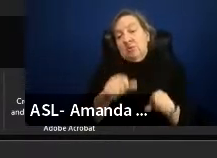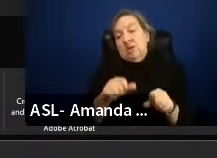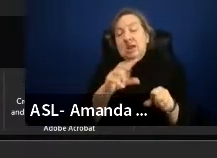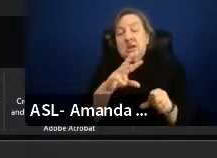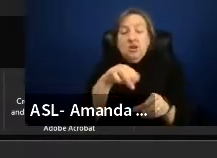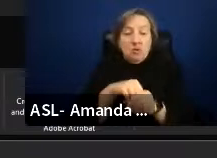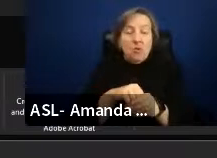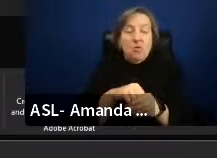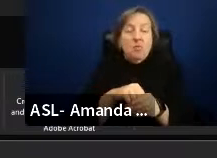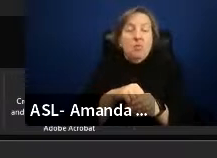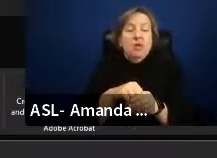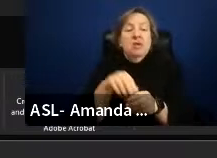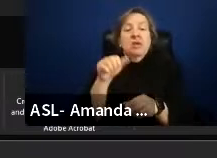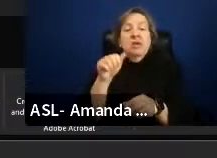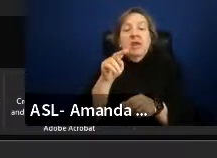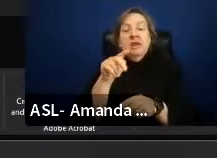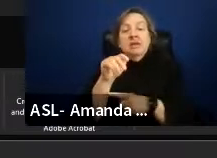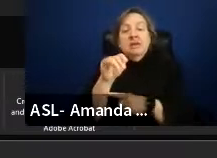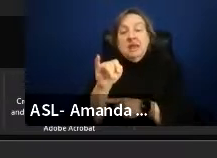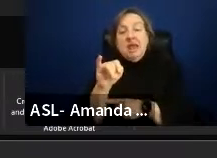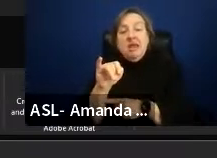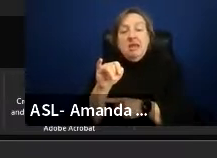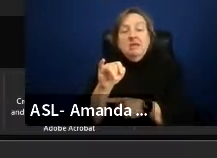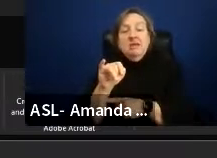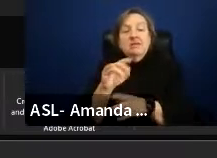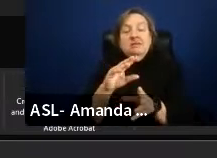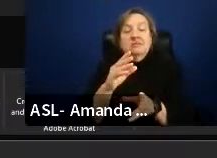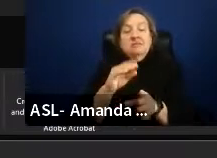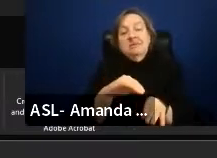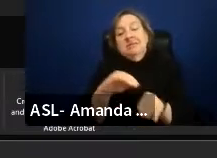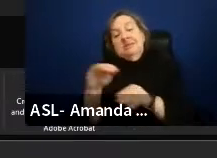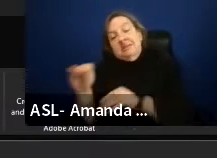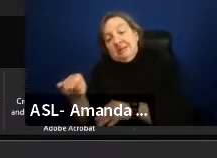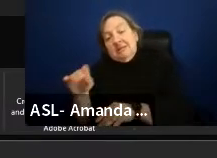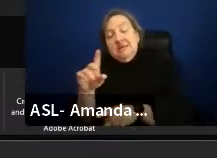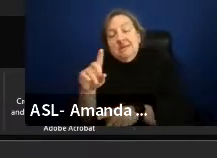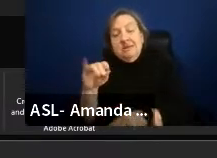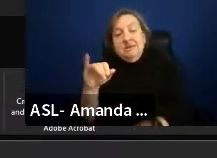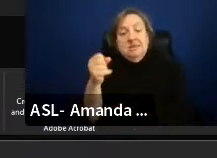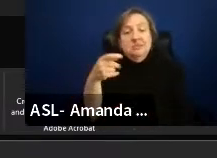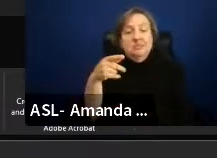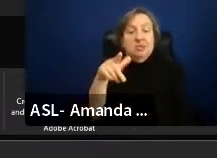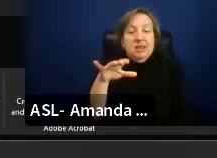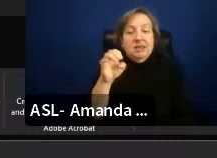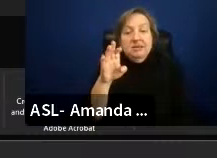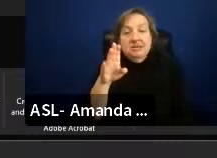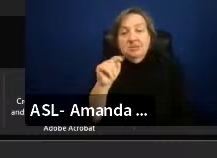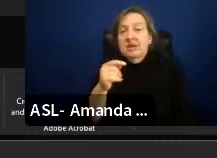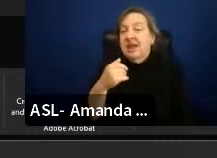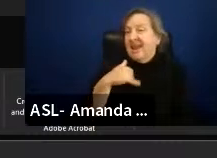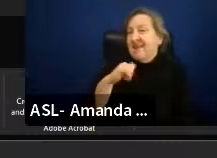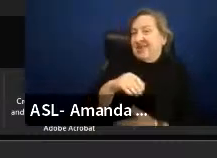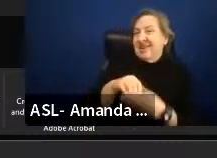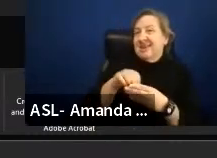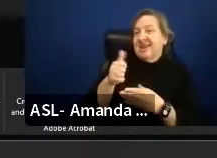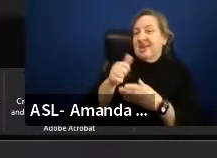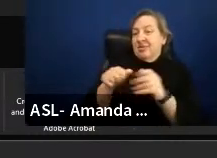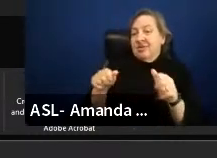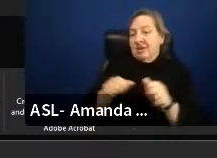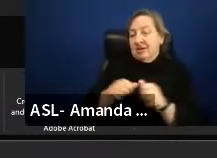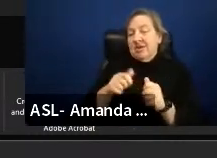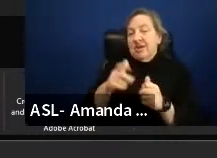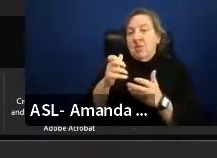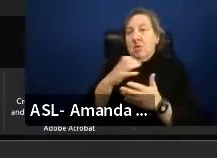incorporate anti-displacement all along the community. And there's definitely that in some other sections, so I wanna